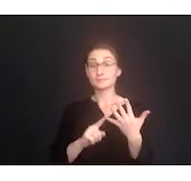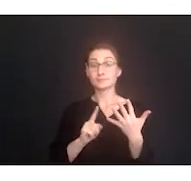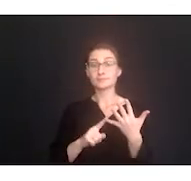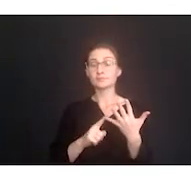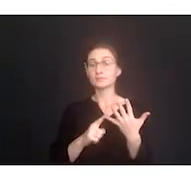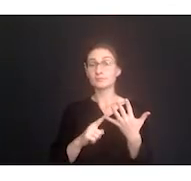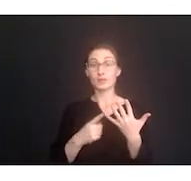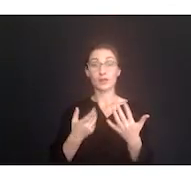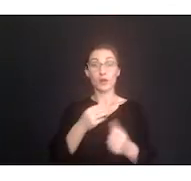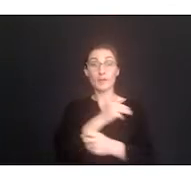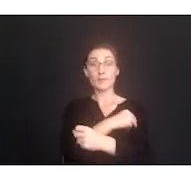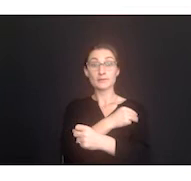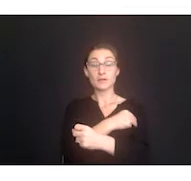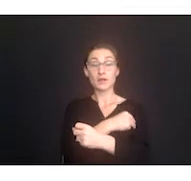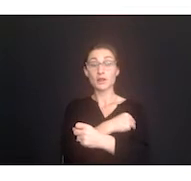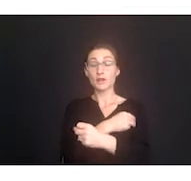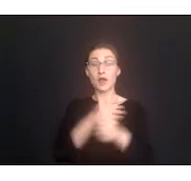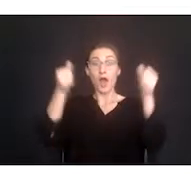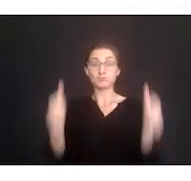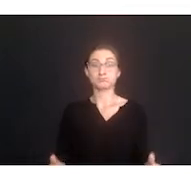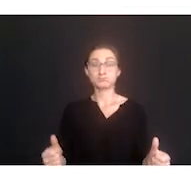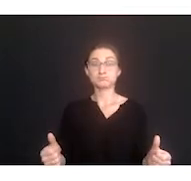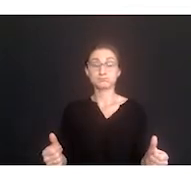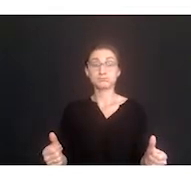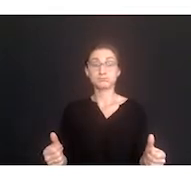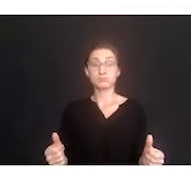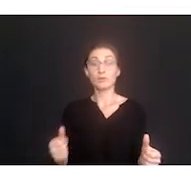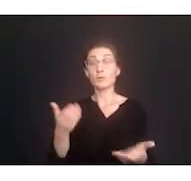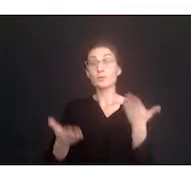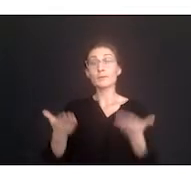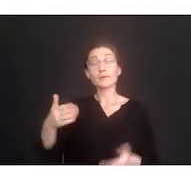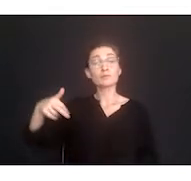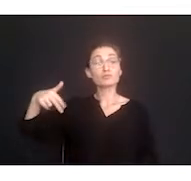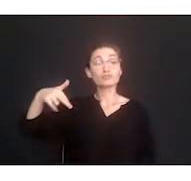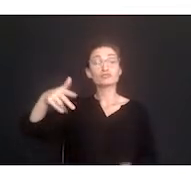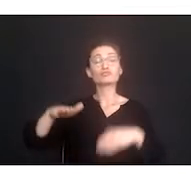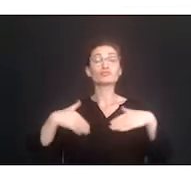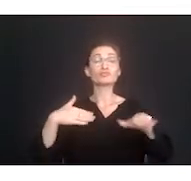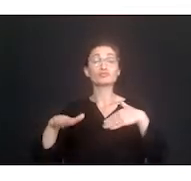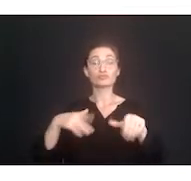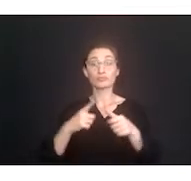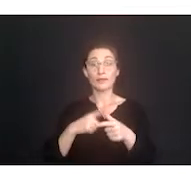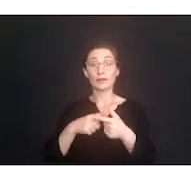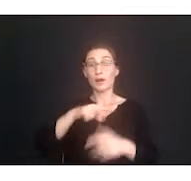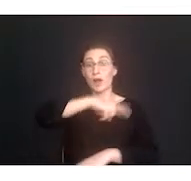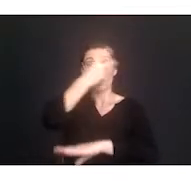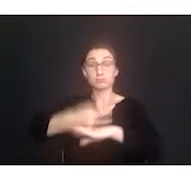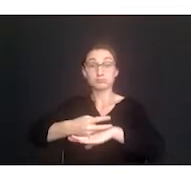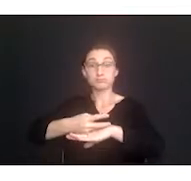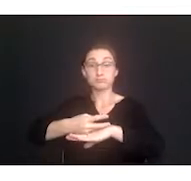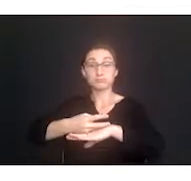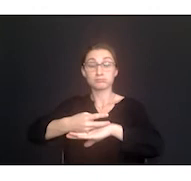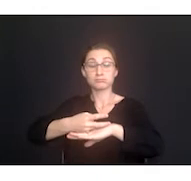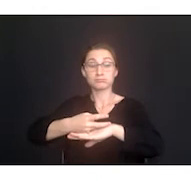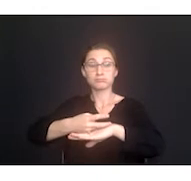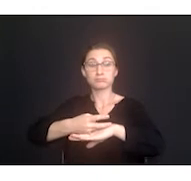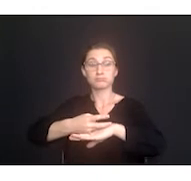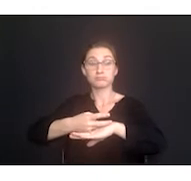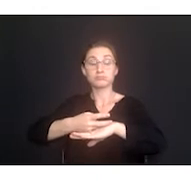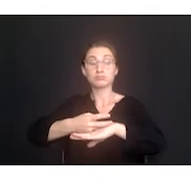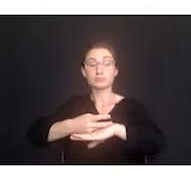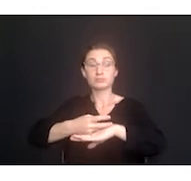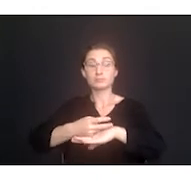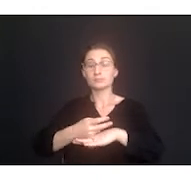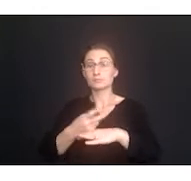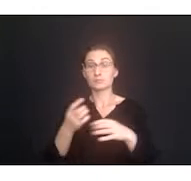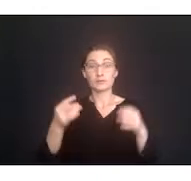loss of muscle tone. So you may see them walking as they normally do, and all of a sudden you just see them fall. You just see them drop, as we say. There's